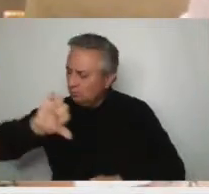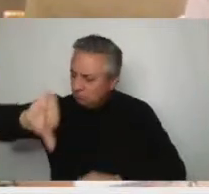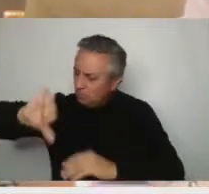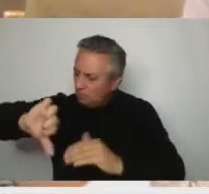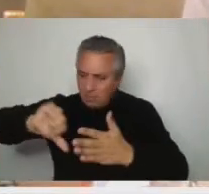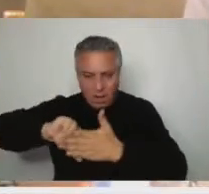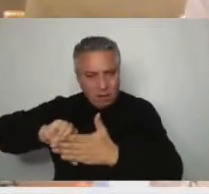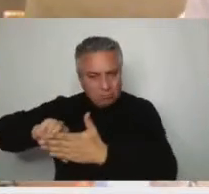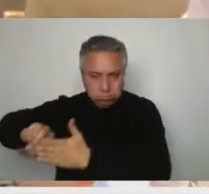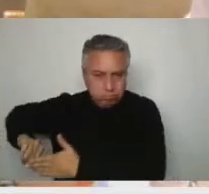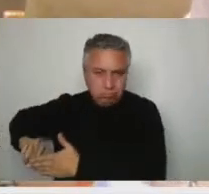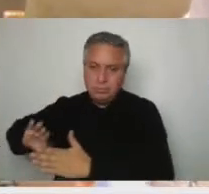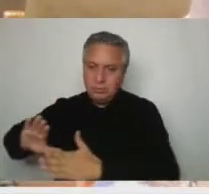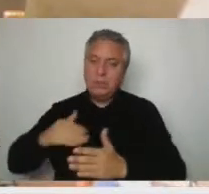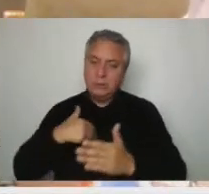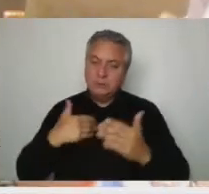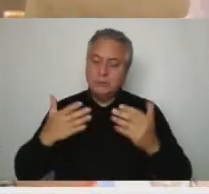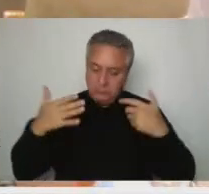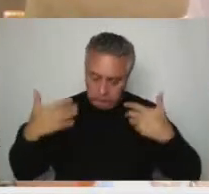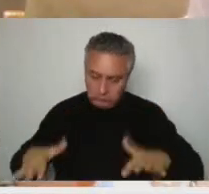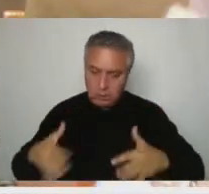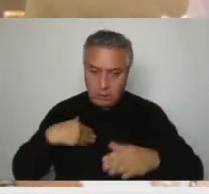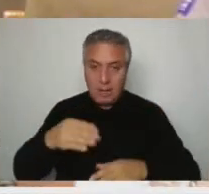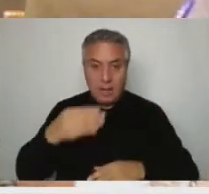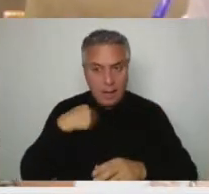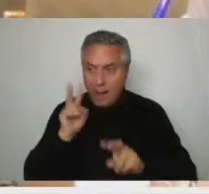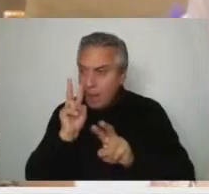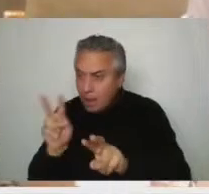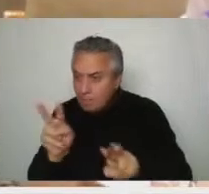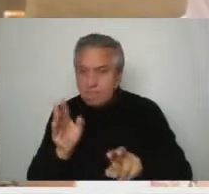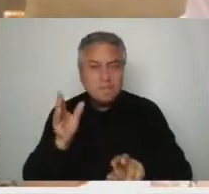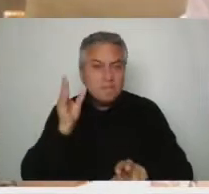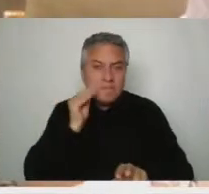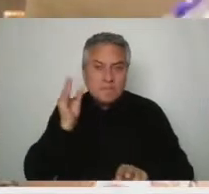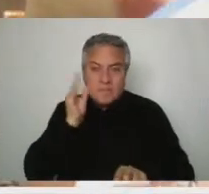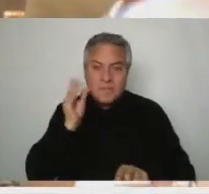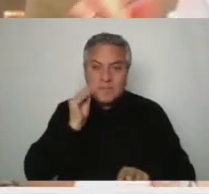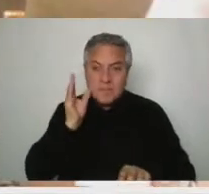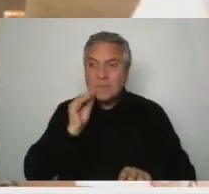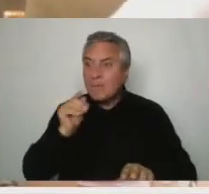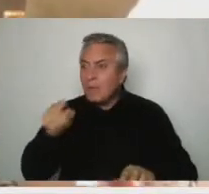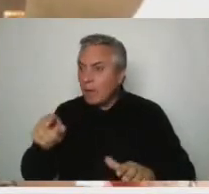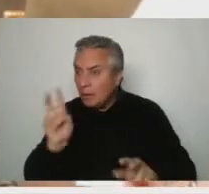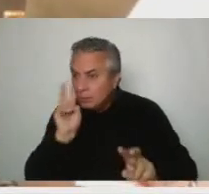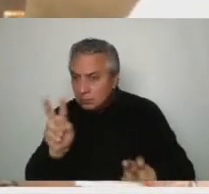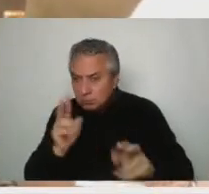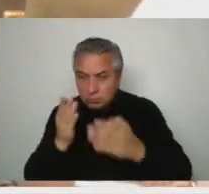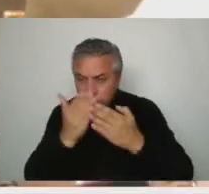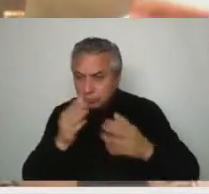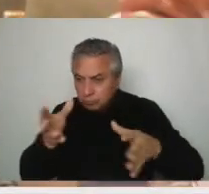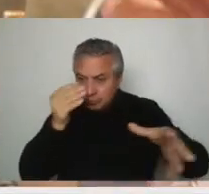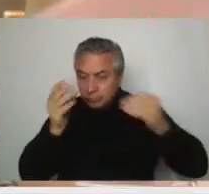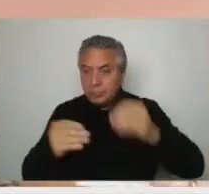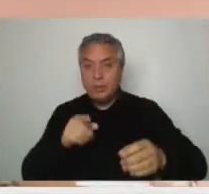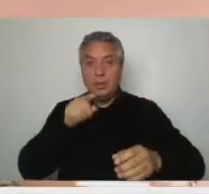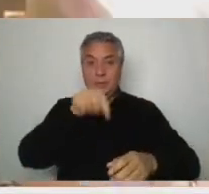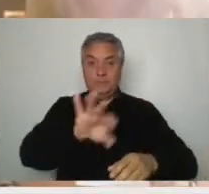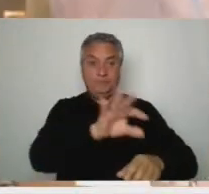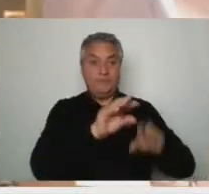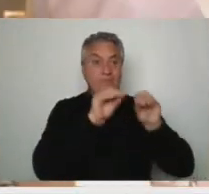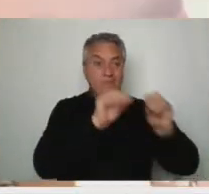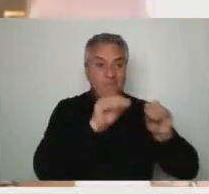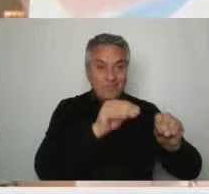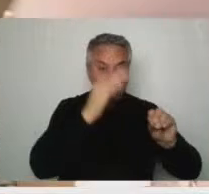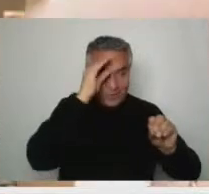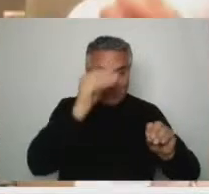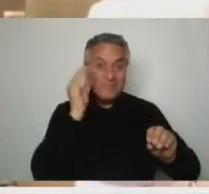Often when one studies secondary school experiences, the main discourse by teachers who